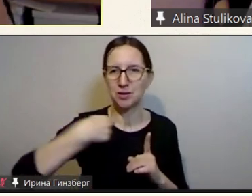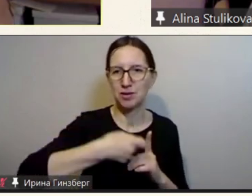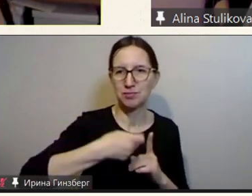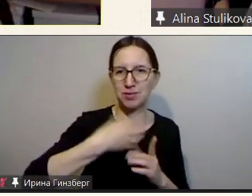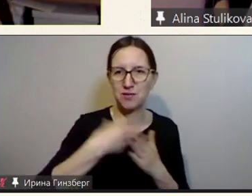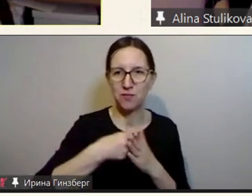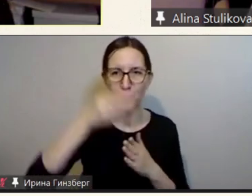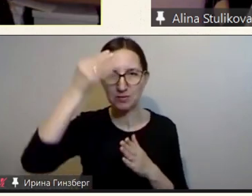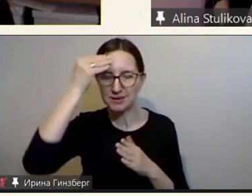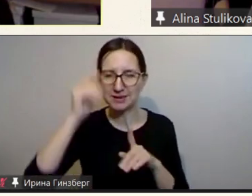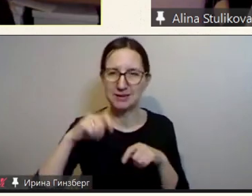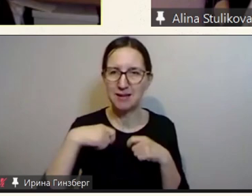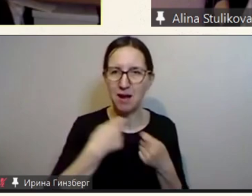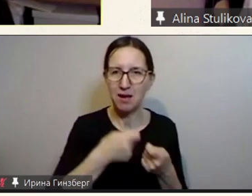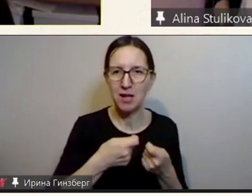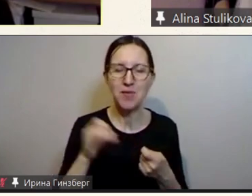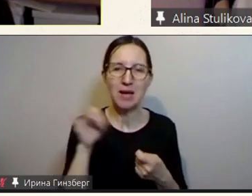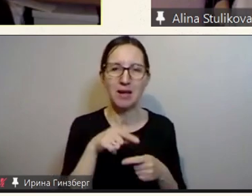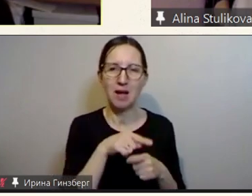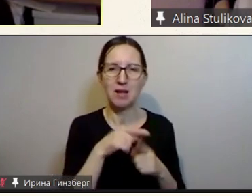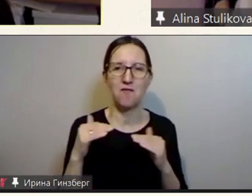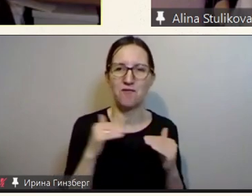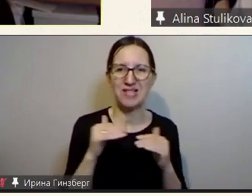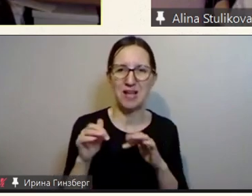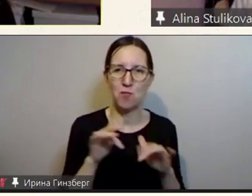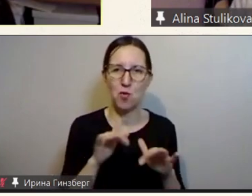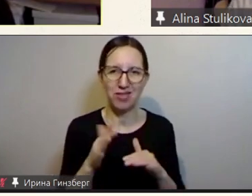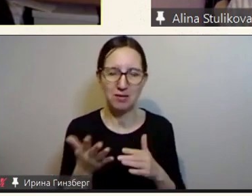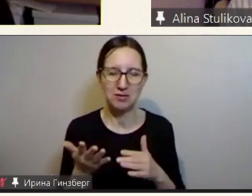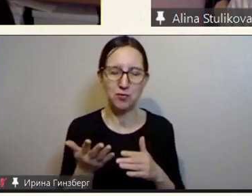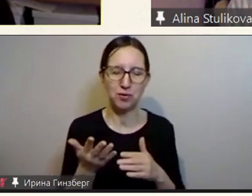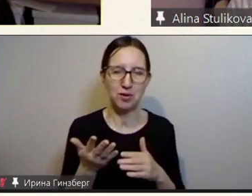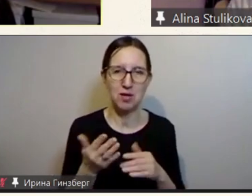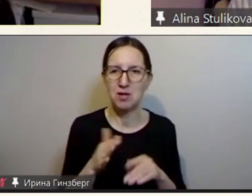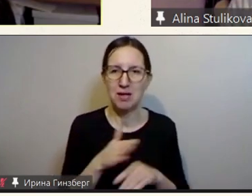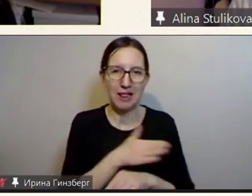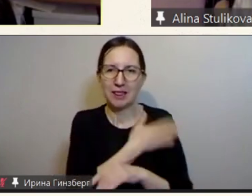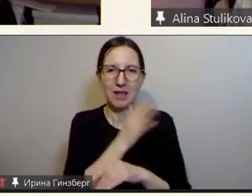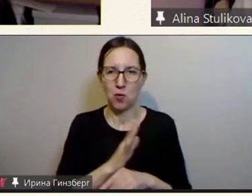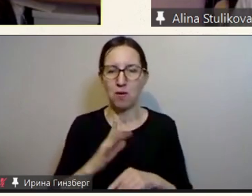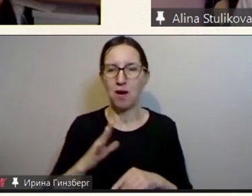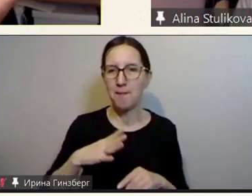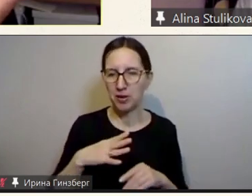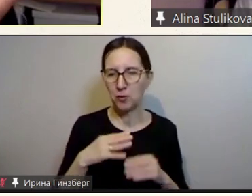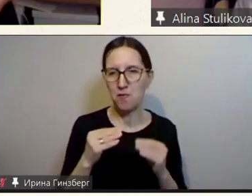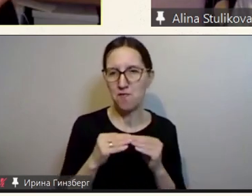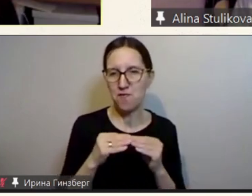short moment, and then they continue on their life's journey. So,